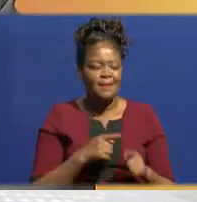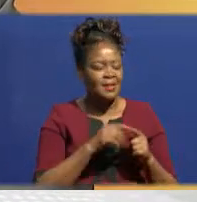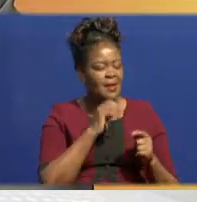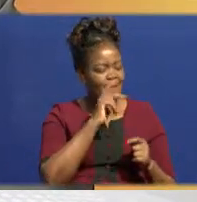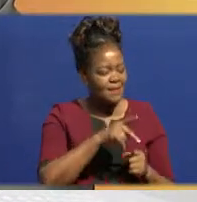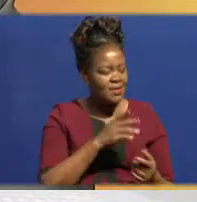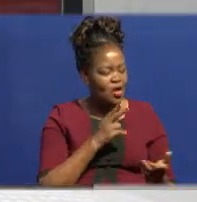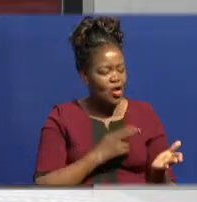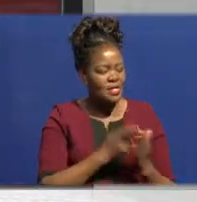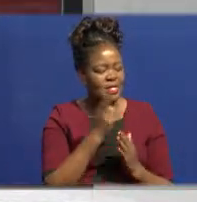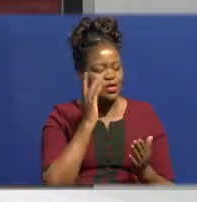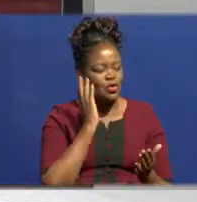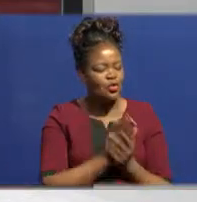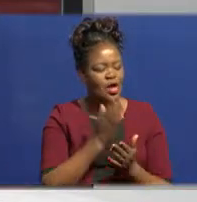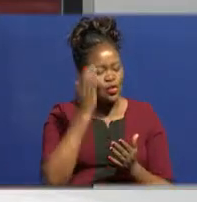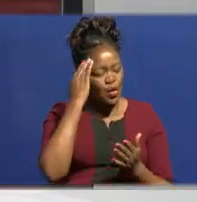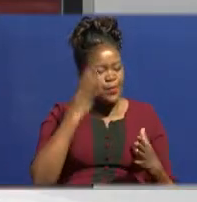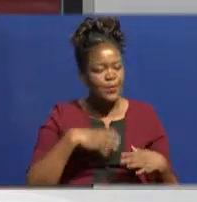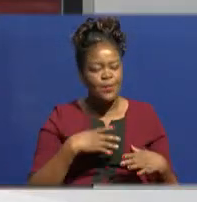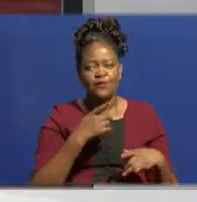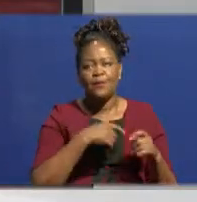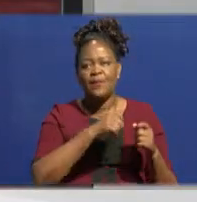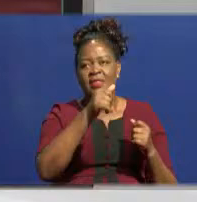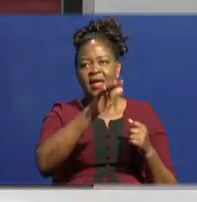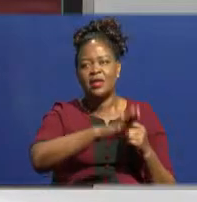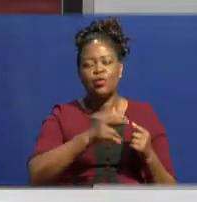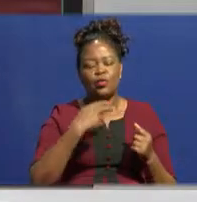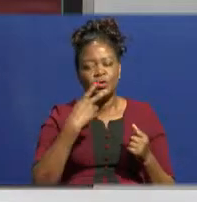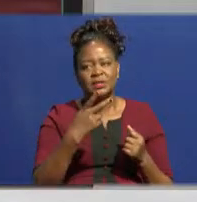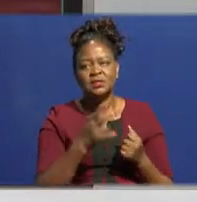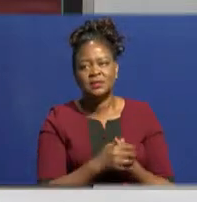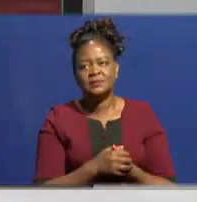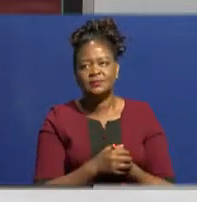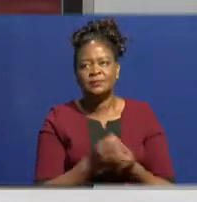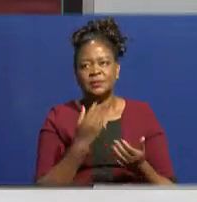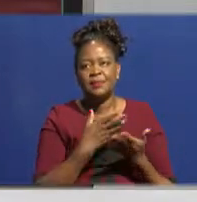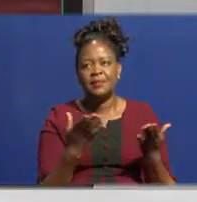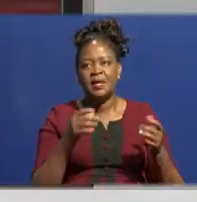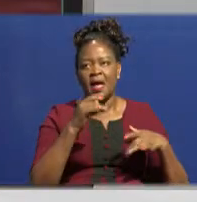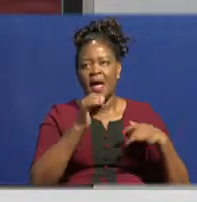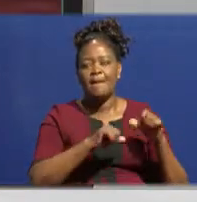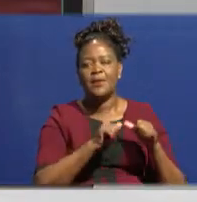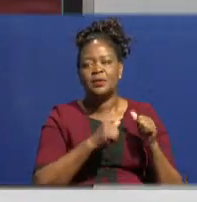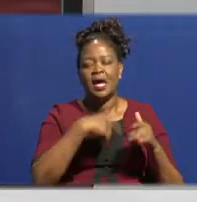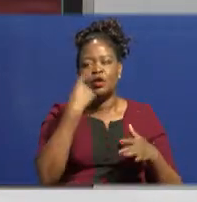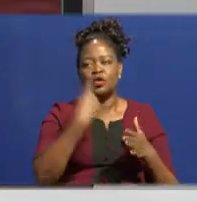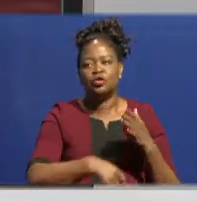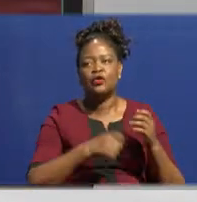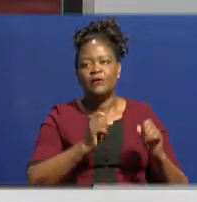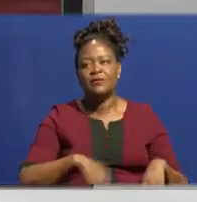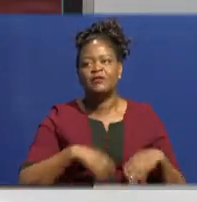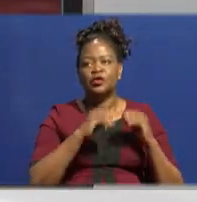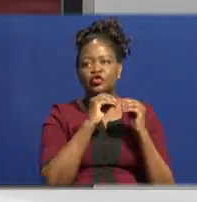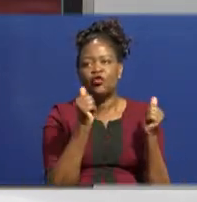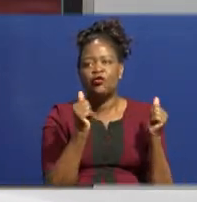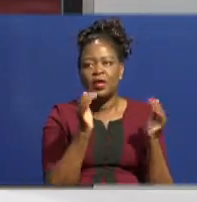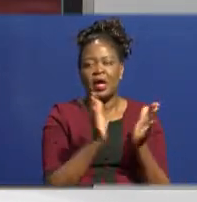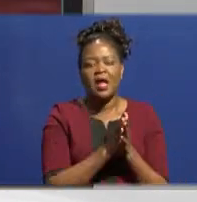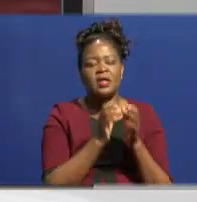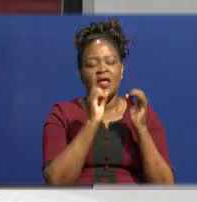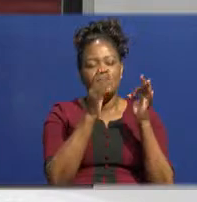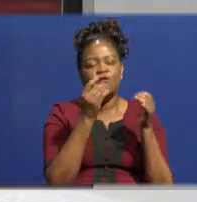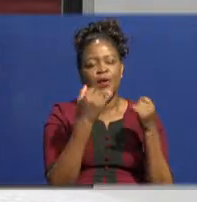very honest, I'm quite sure people from Barabu would want to see some things in regards to high cost of living addressed there. So if